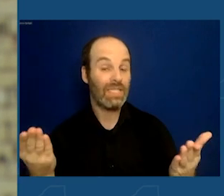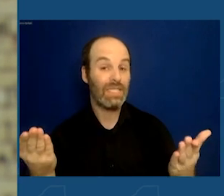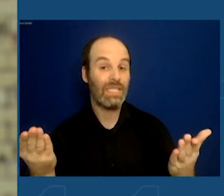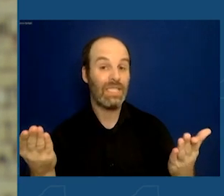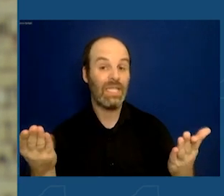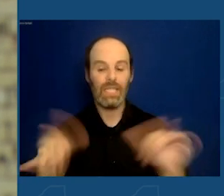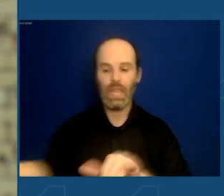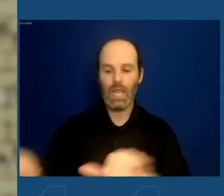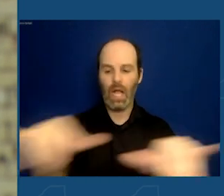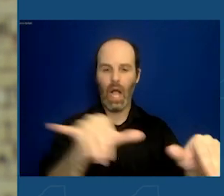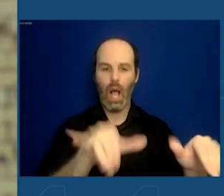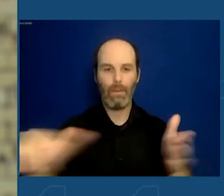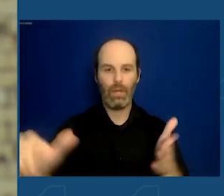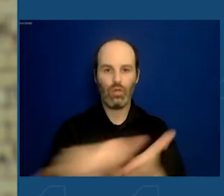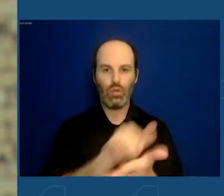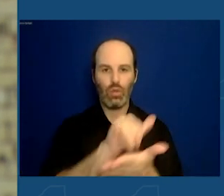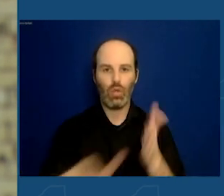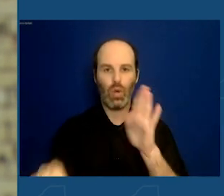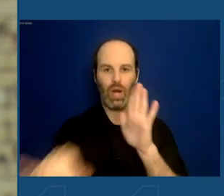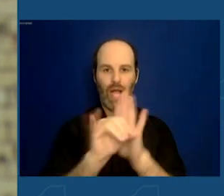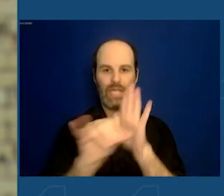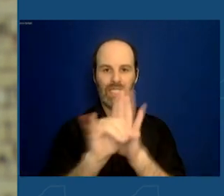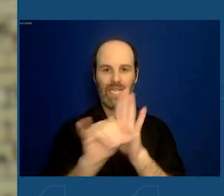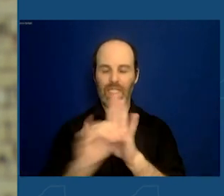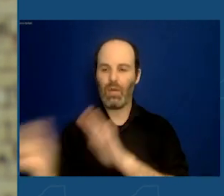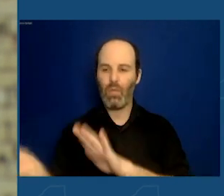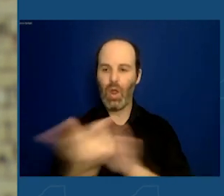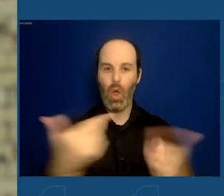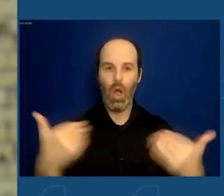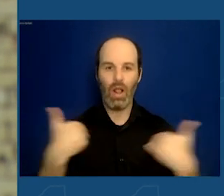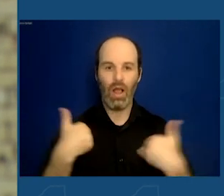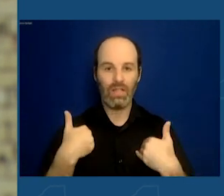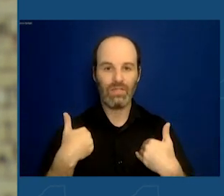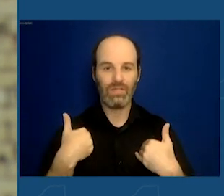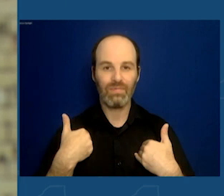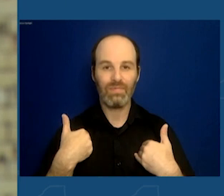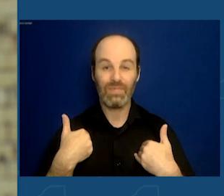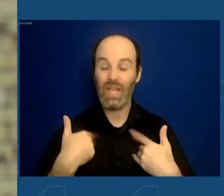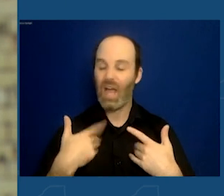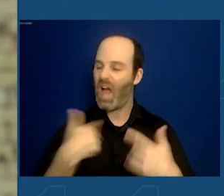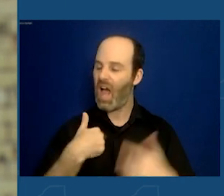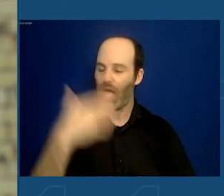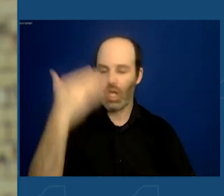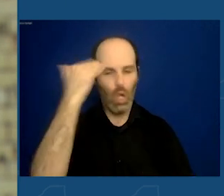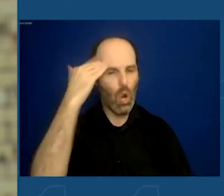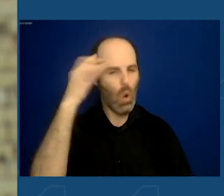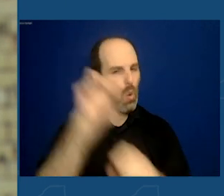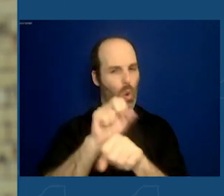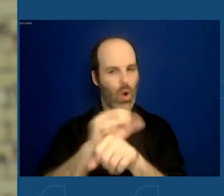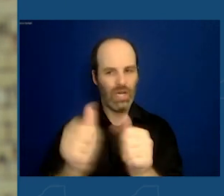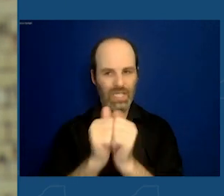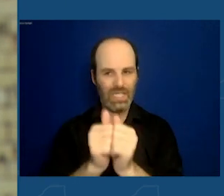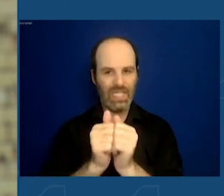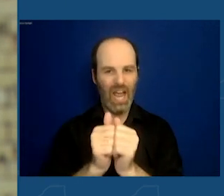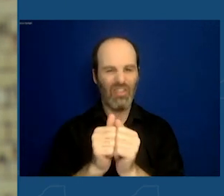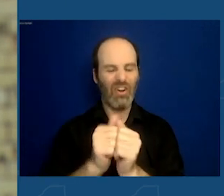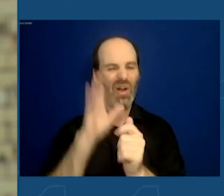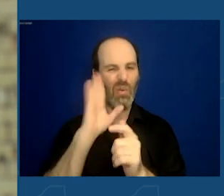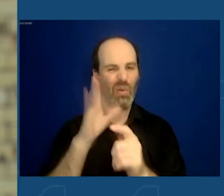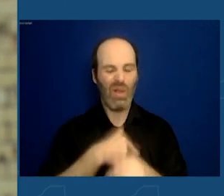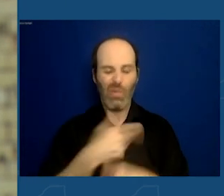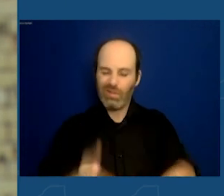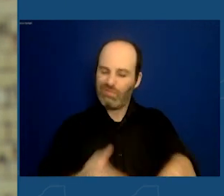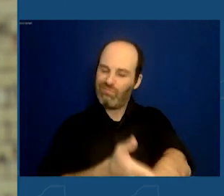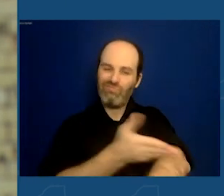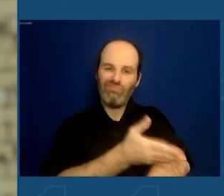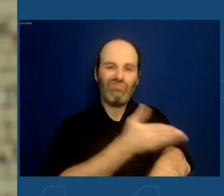identity that we all share. And so I have no doubt that working together, we will make a real difference in not just tackling the